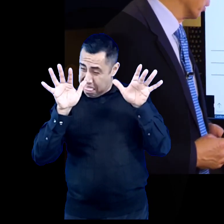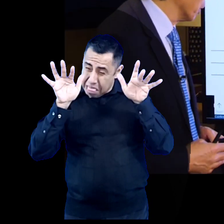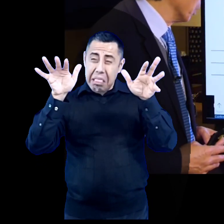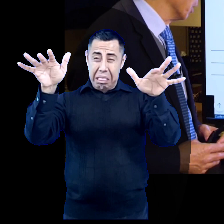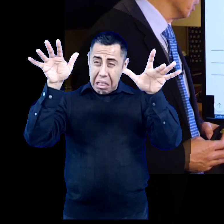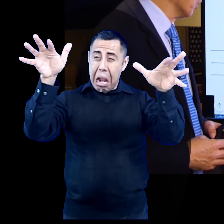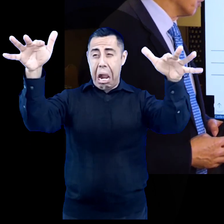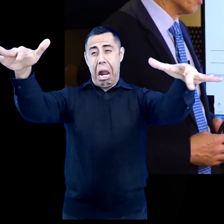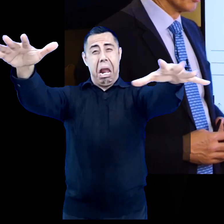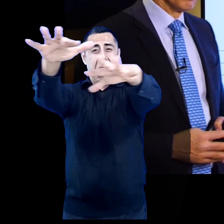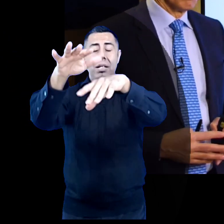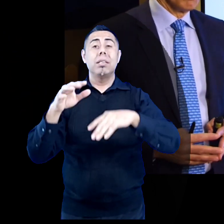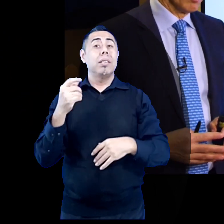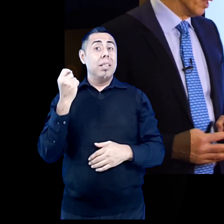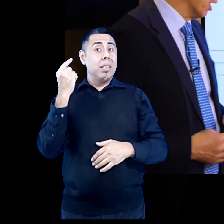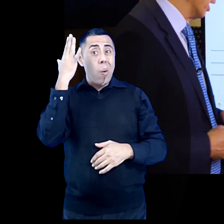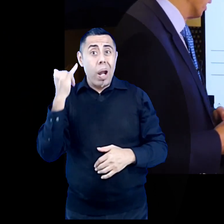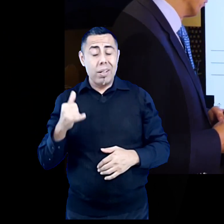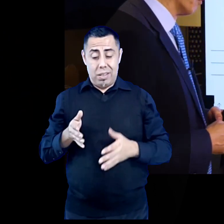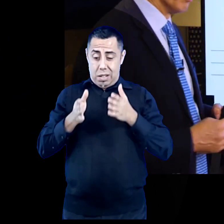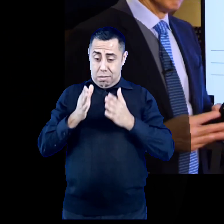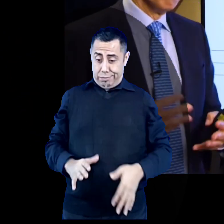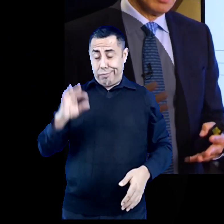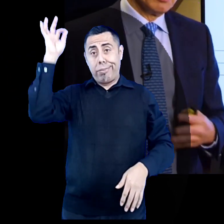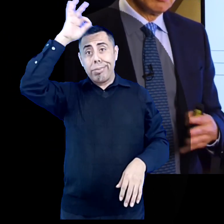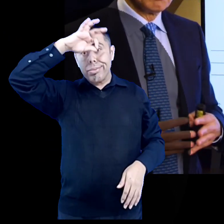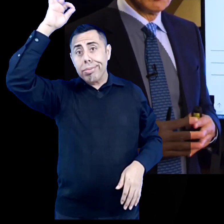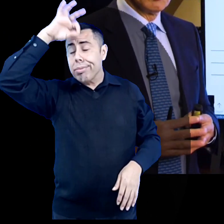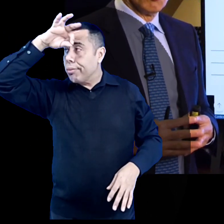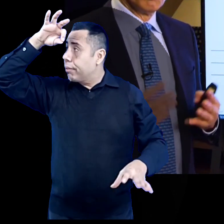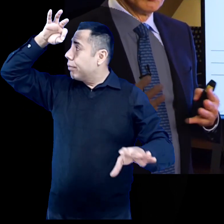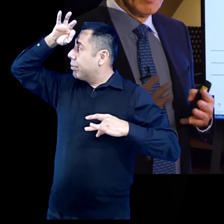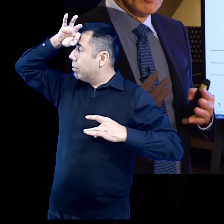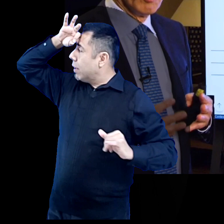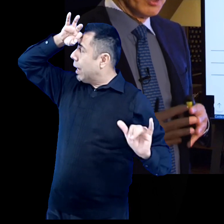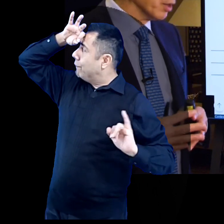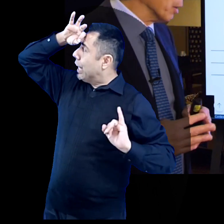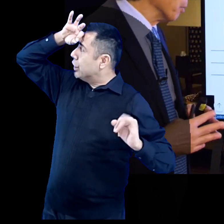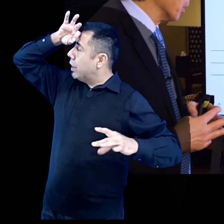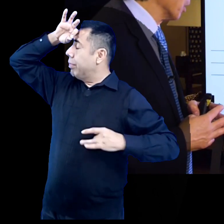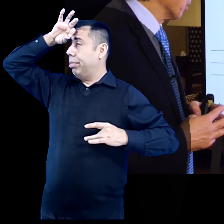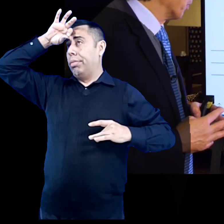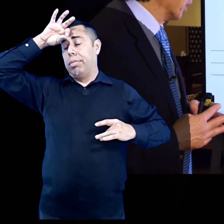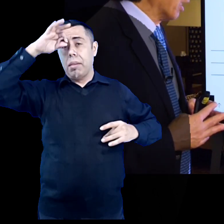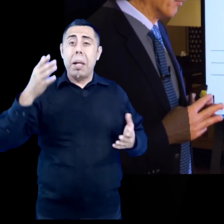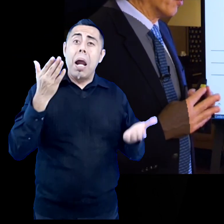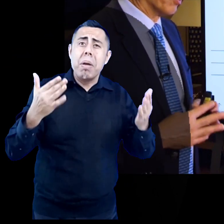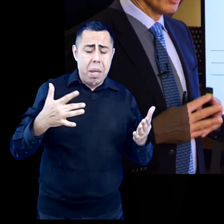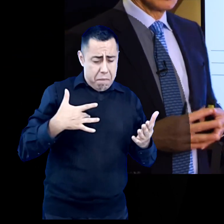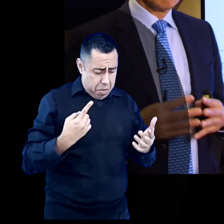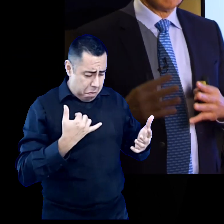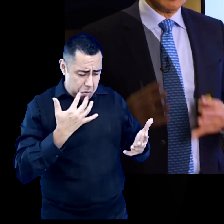they're infected, so they may have minor or have no idea. But